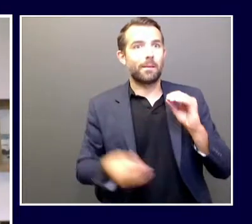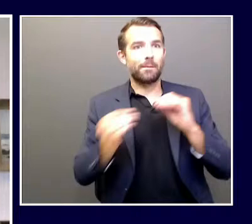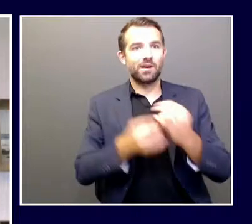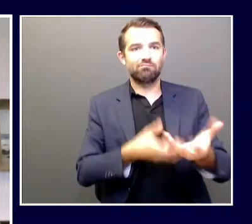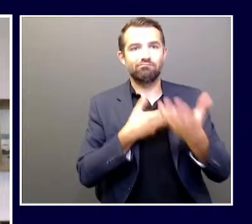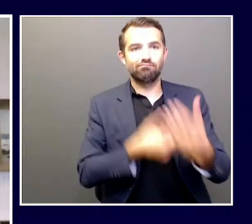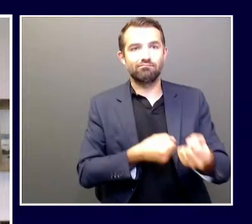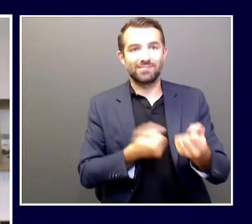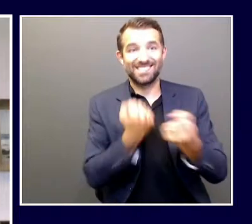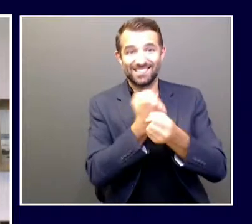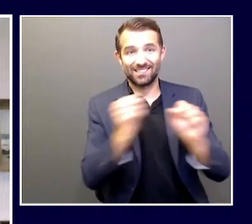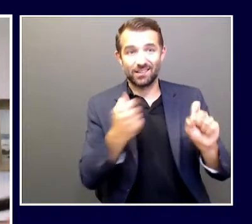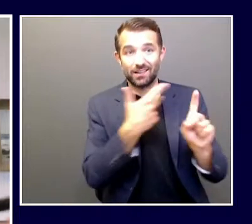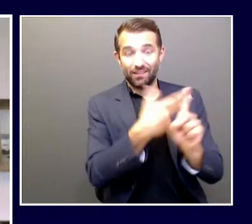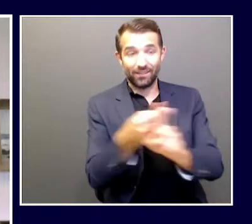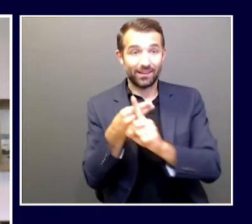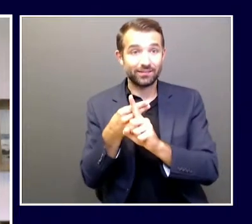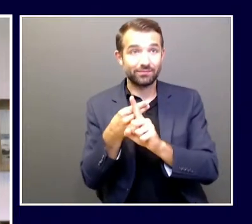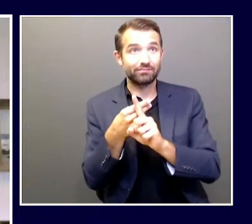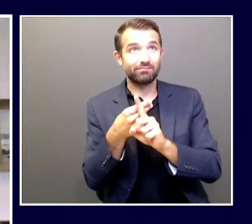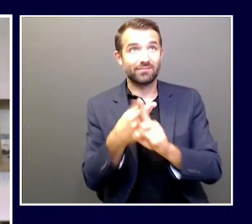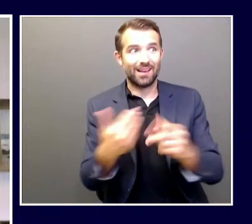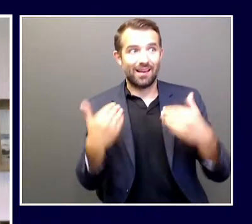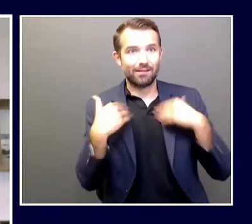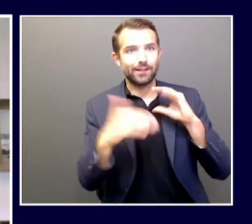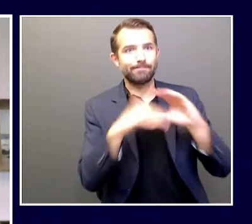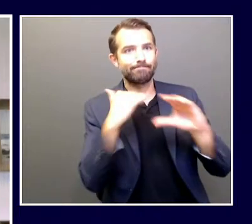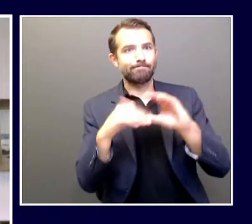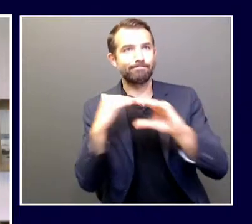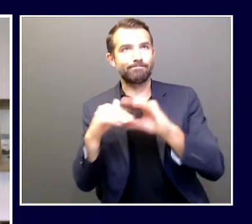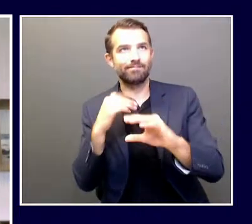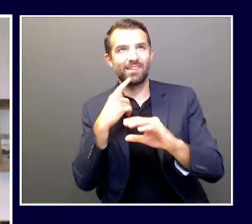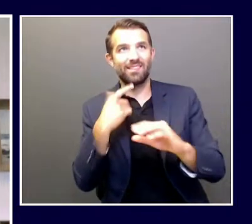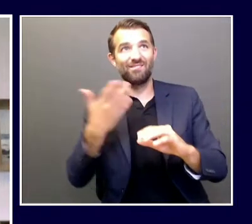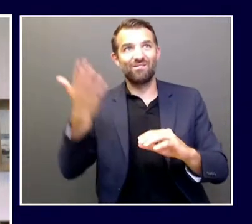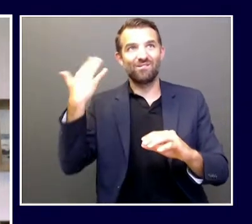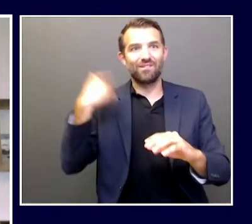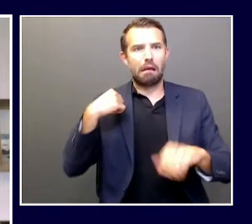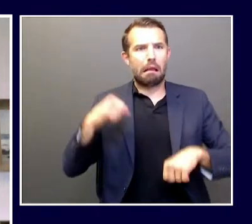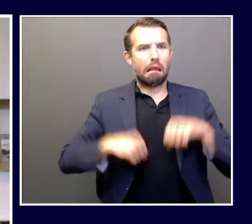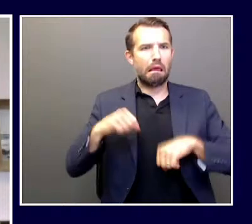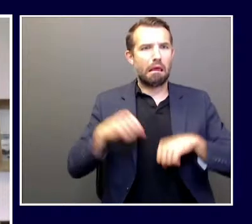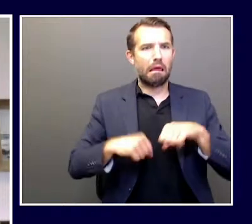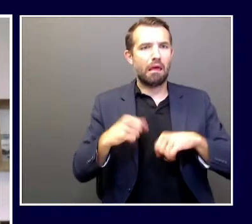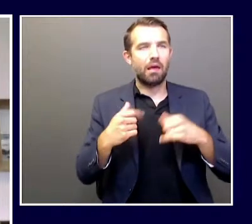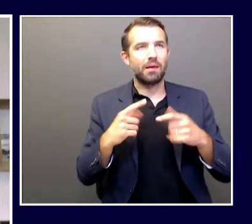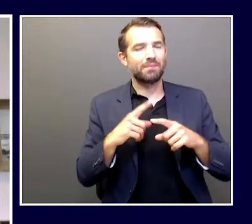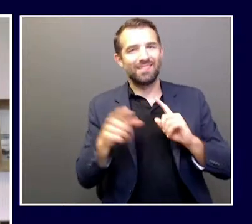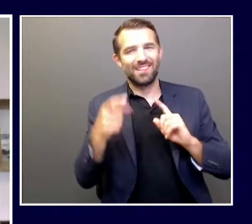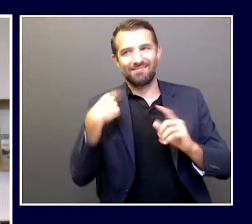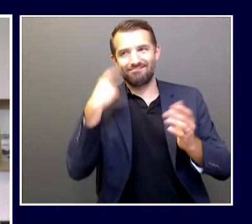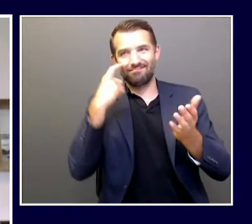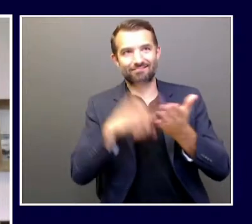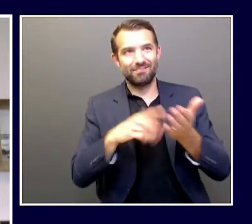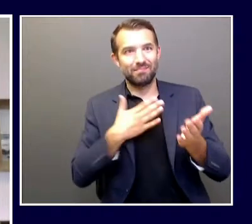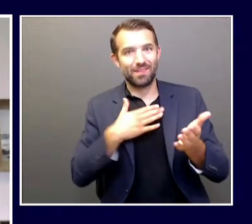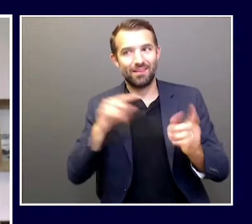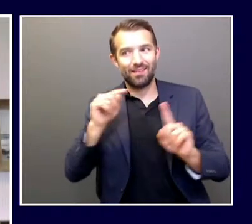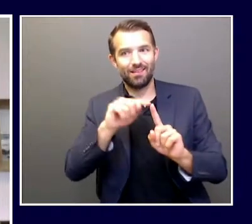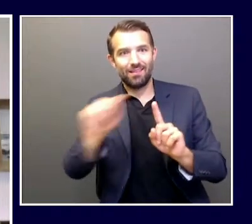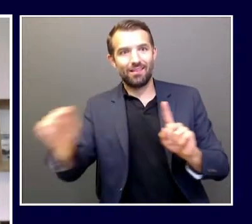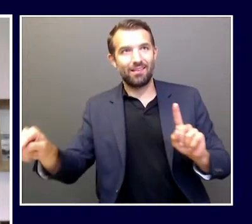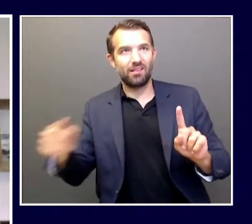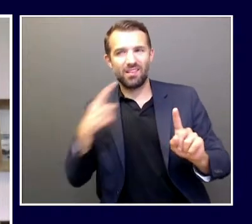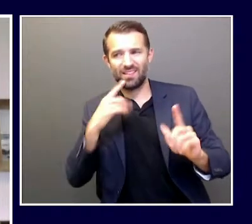but then all my neighbors got it and they seem to be intact, so I'm going to go ahead and do it, and I was fine. And then third, of course, with the requirement for